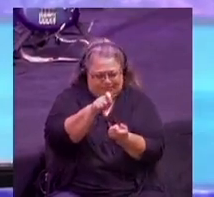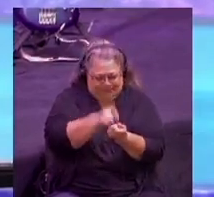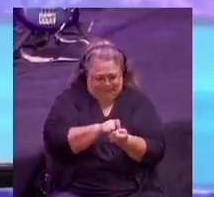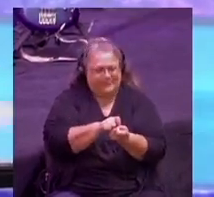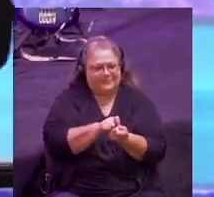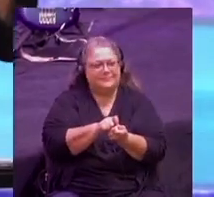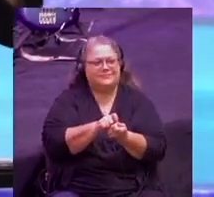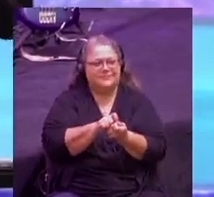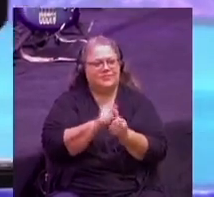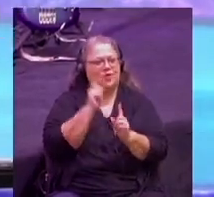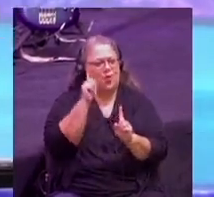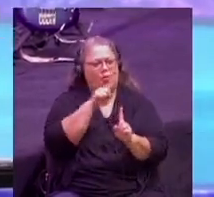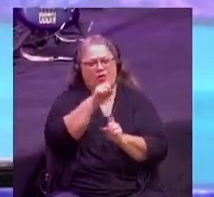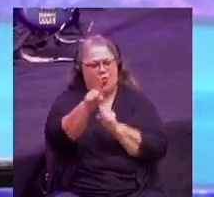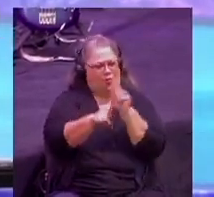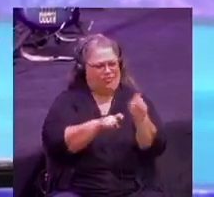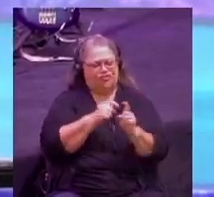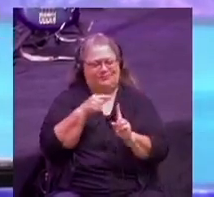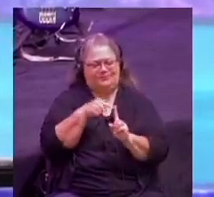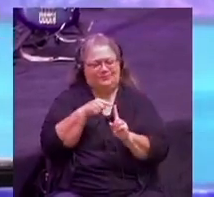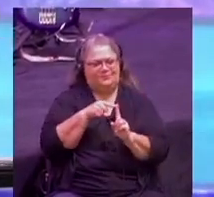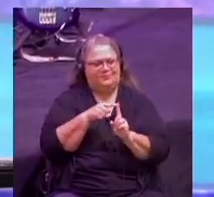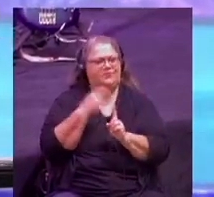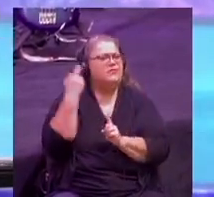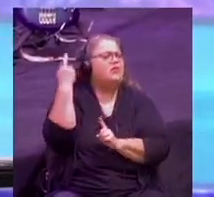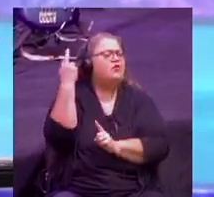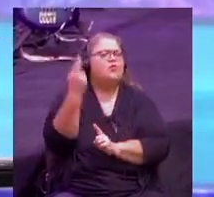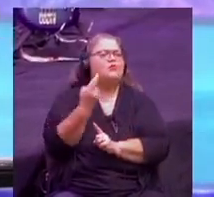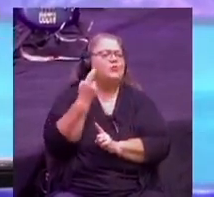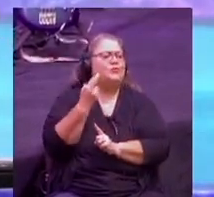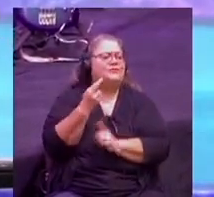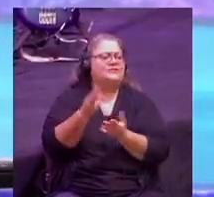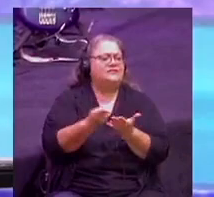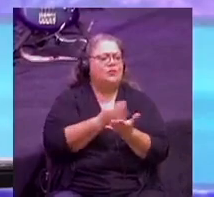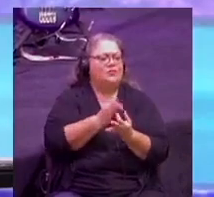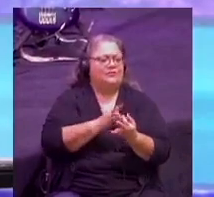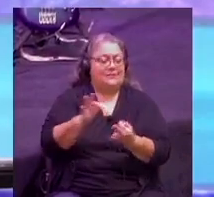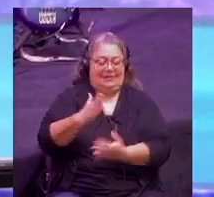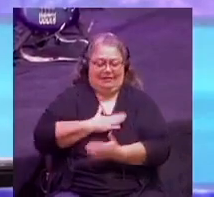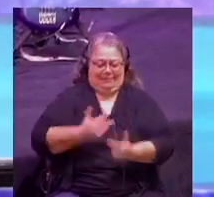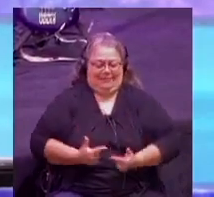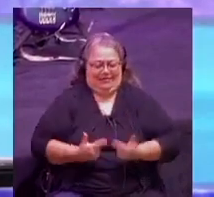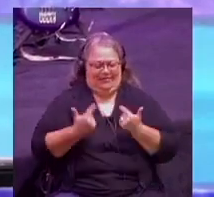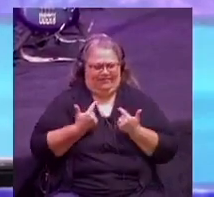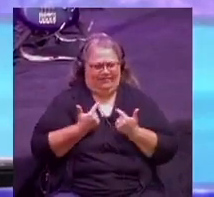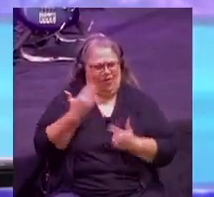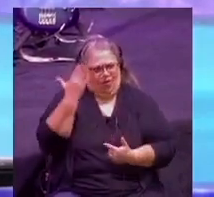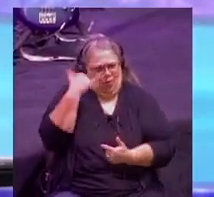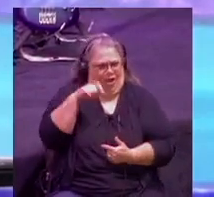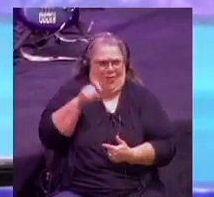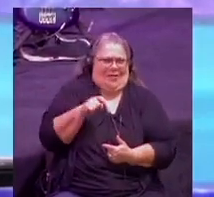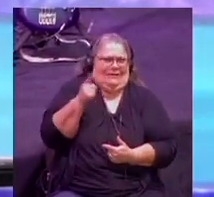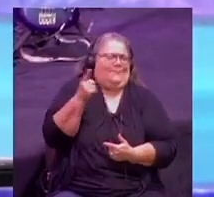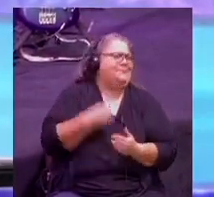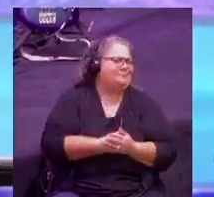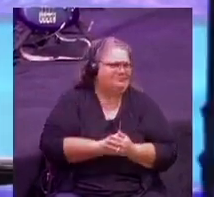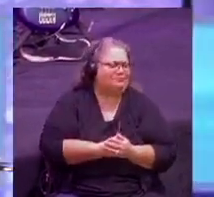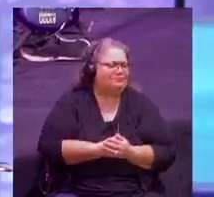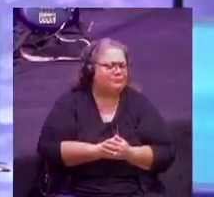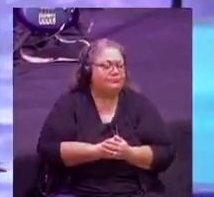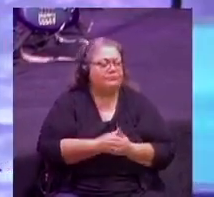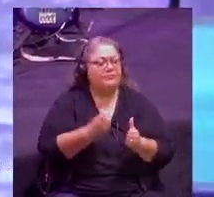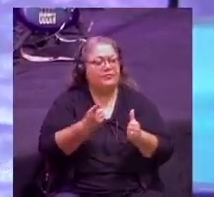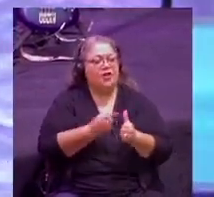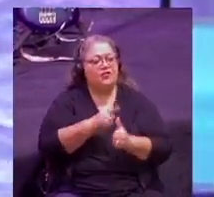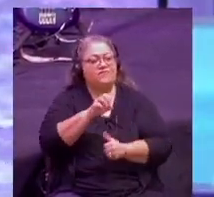this question. What is the purpose of the Holy Spirit in my life, and why do I need him? 1 Corinthians chapter